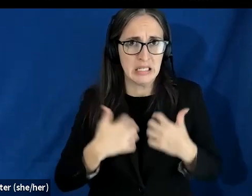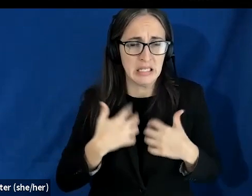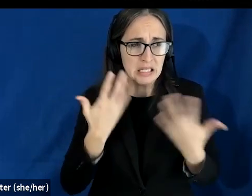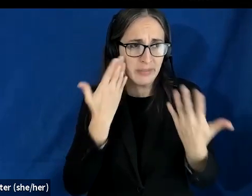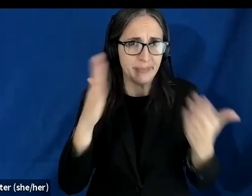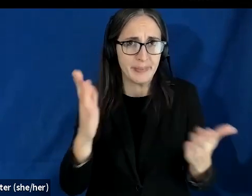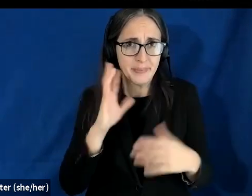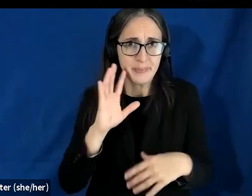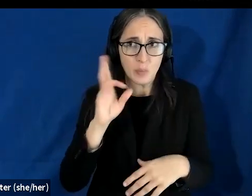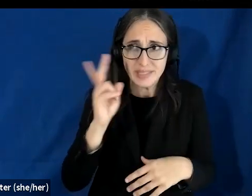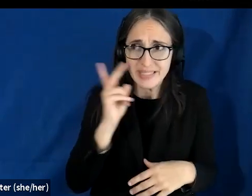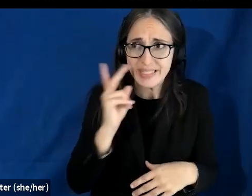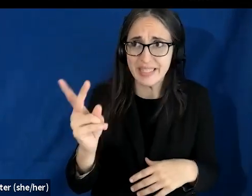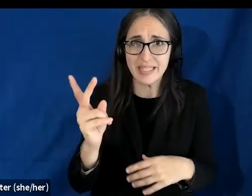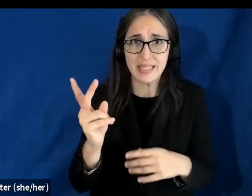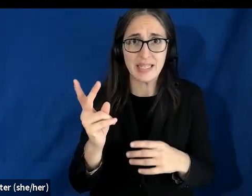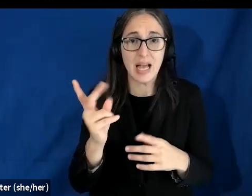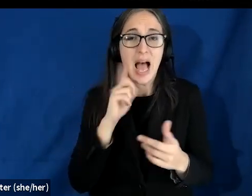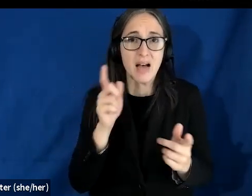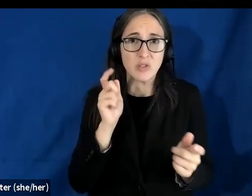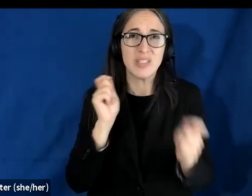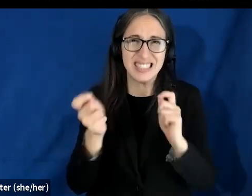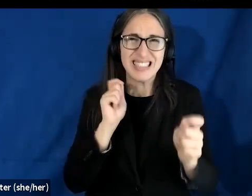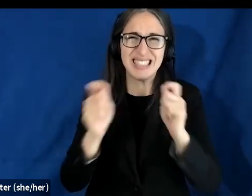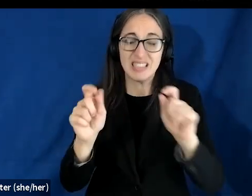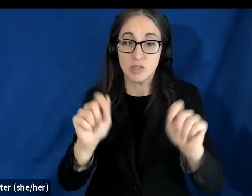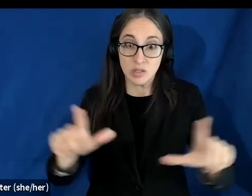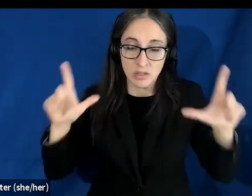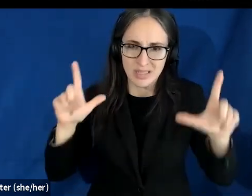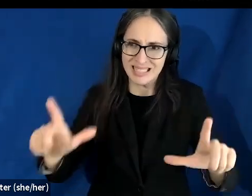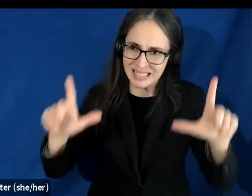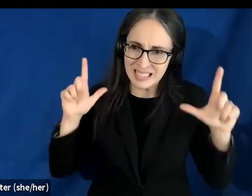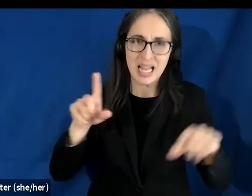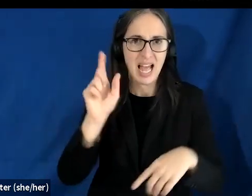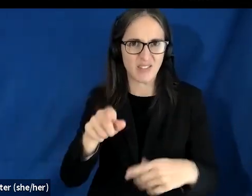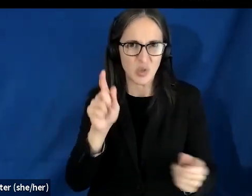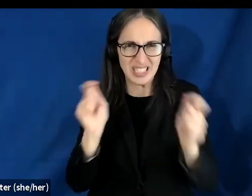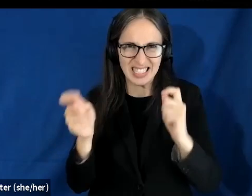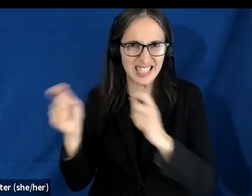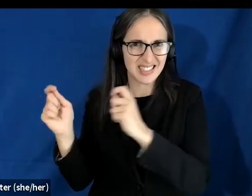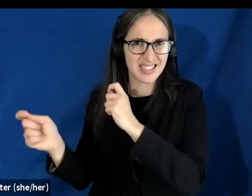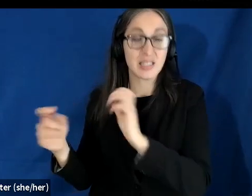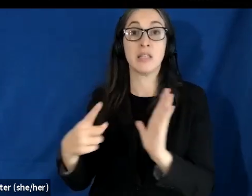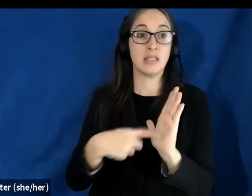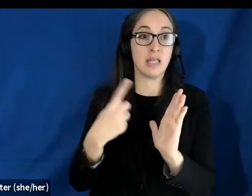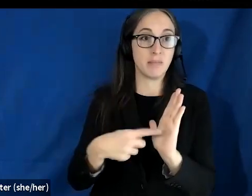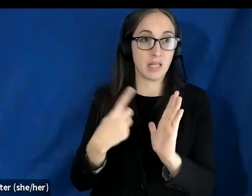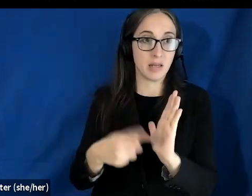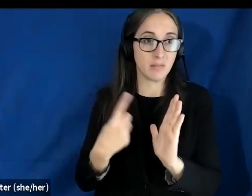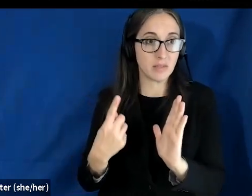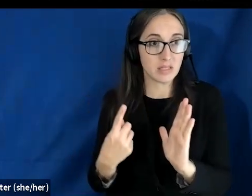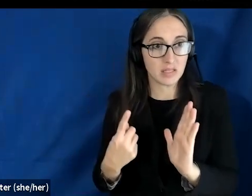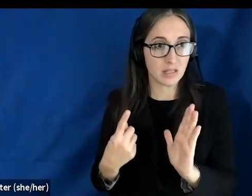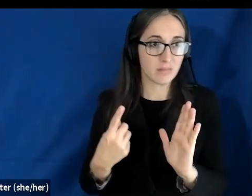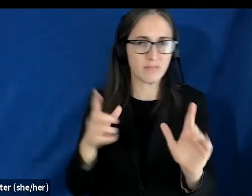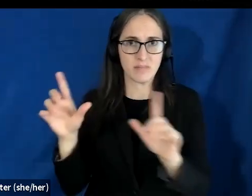see. Every time I had to keep adjusting my zoom. Every time, sometimes I will even take away the zoom and now turn on screen